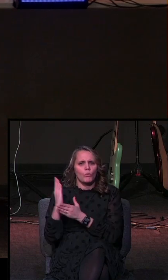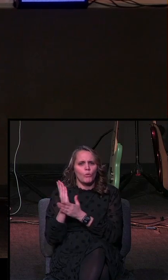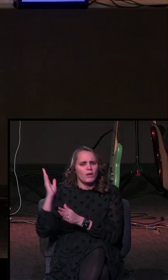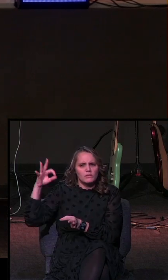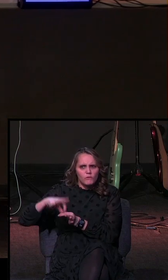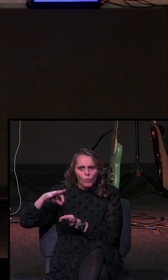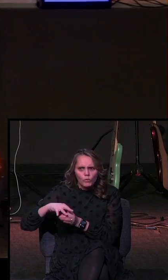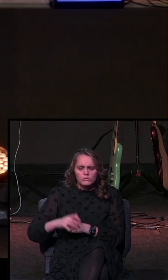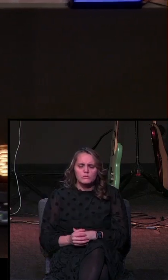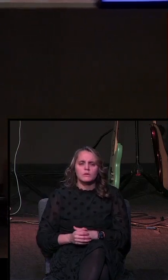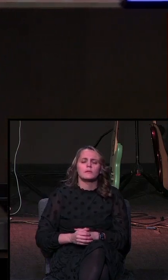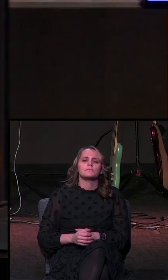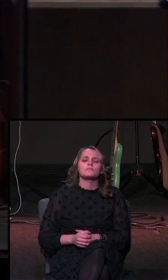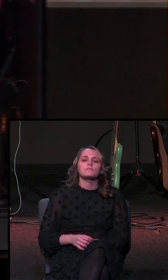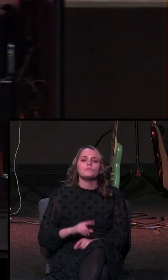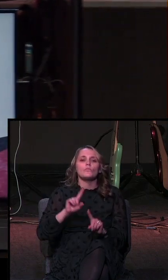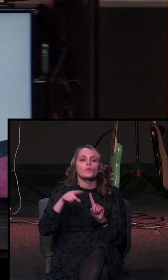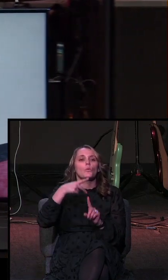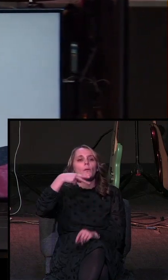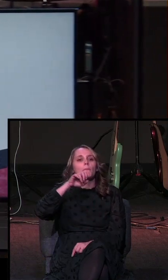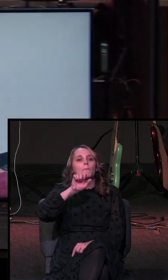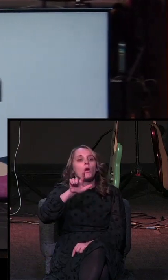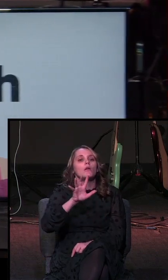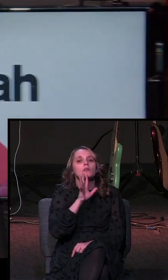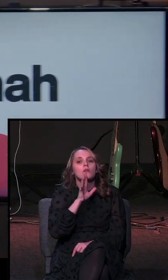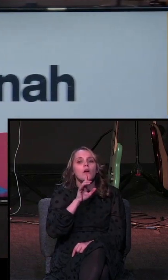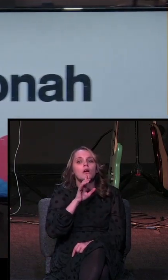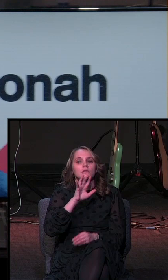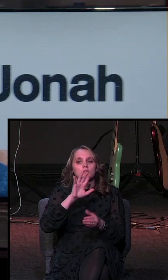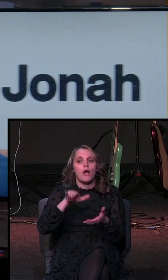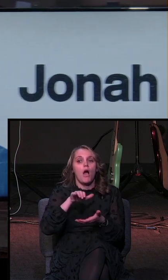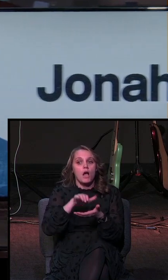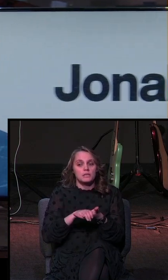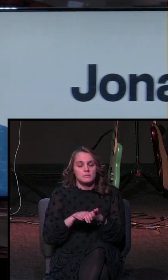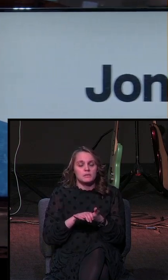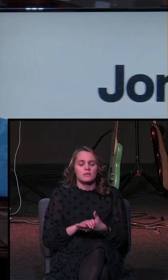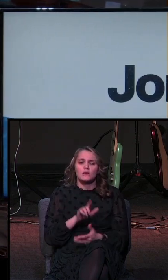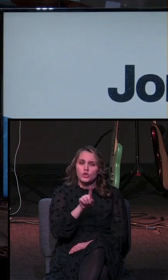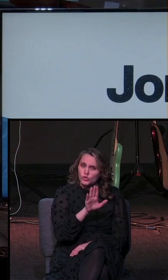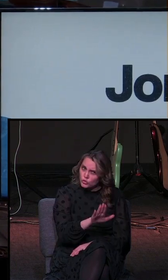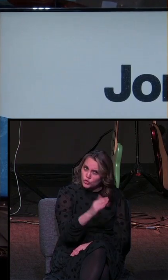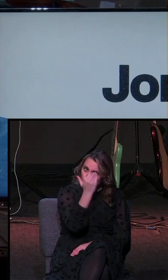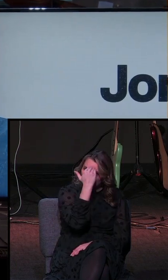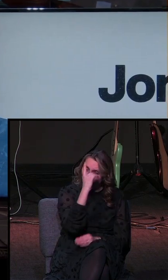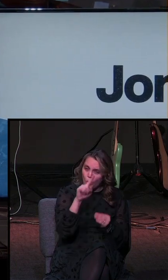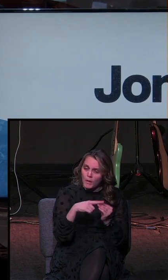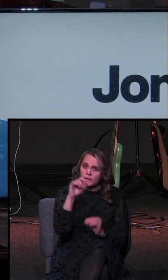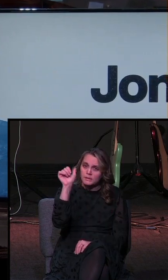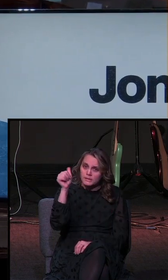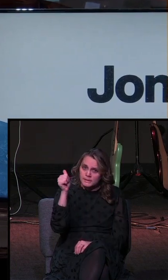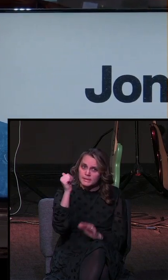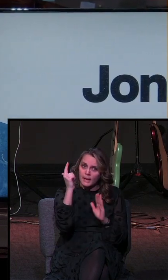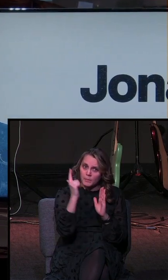To husbands, when Paul's talking to husbands in Ephesians chapter 5, he doesn't say to husbands, hey, you guys know about the Ten Commandments, right? You know, don't